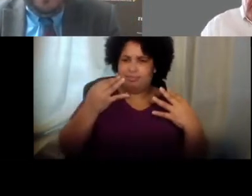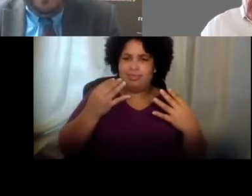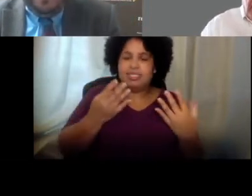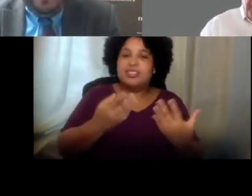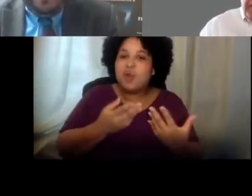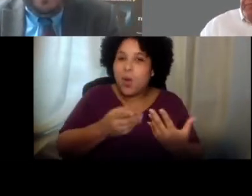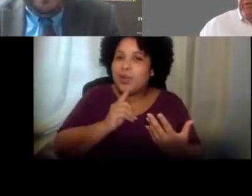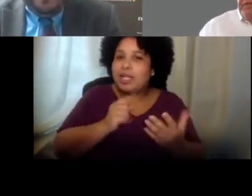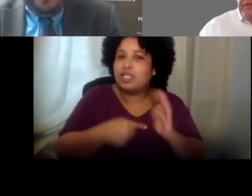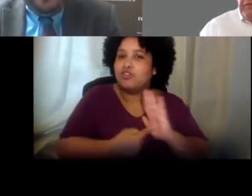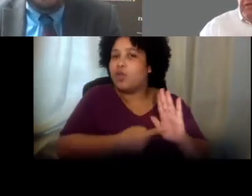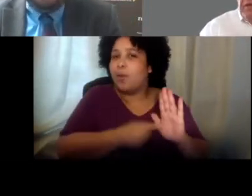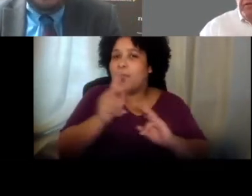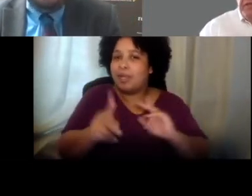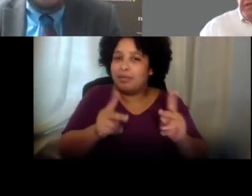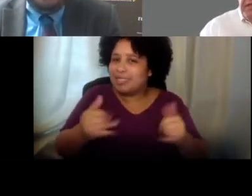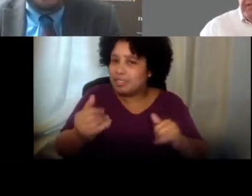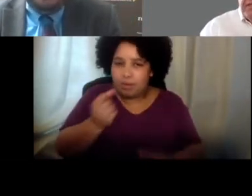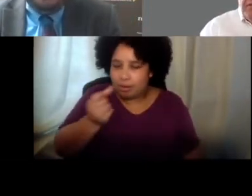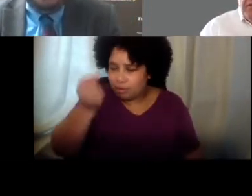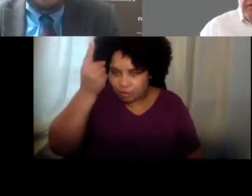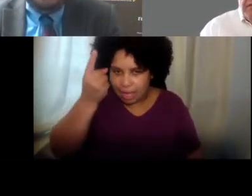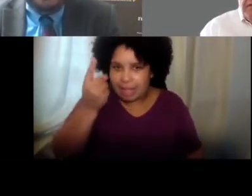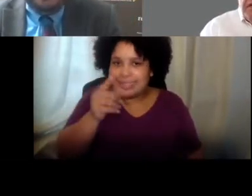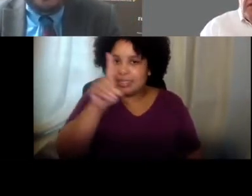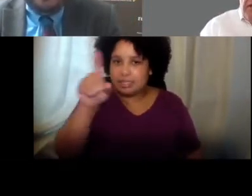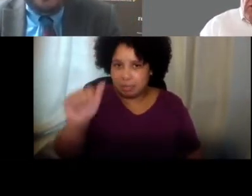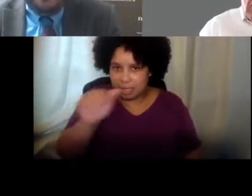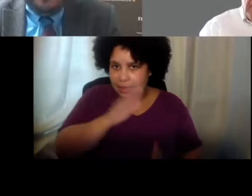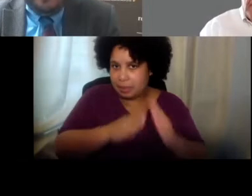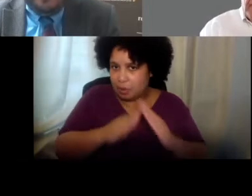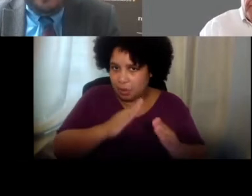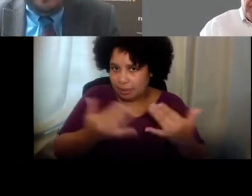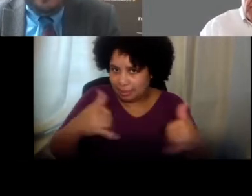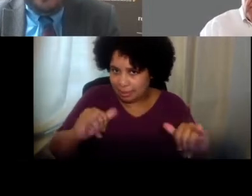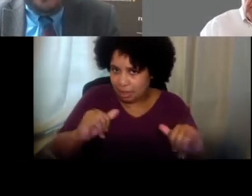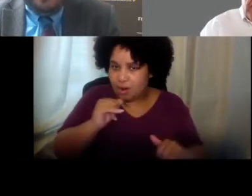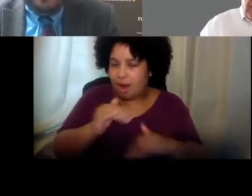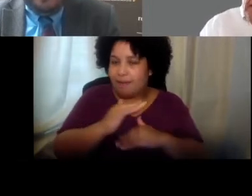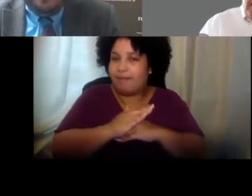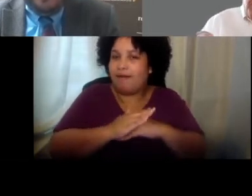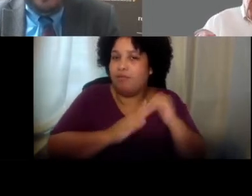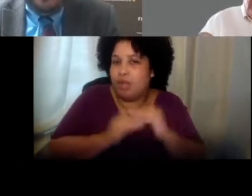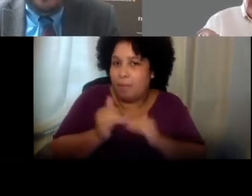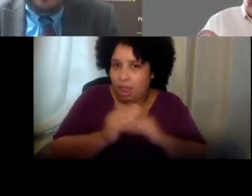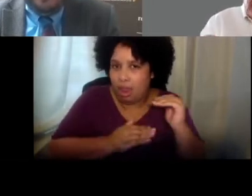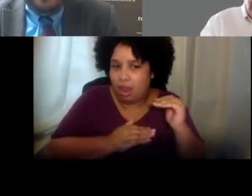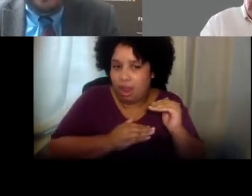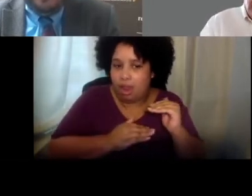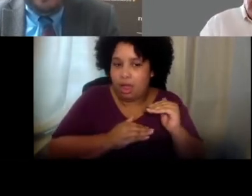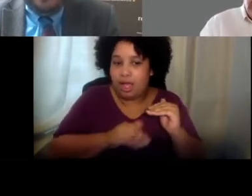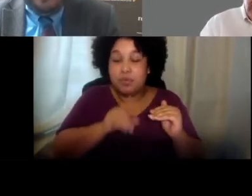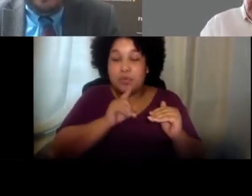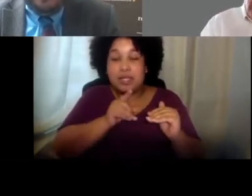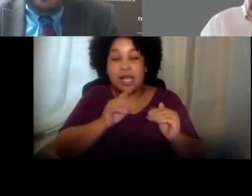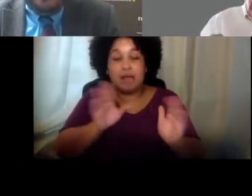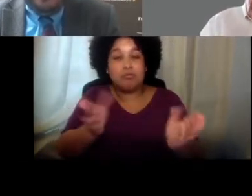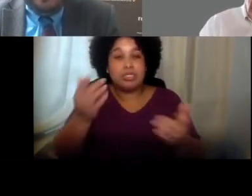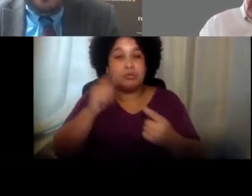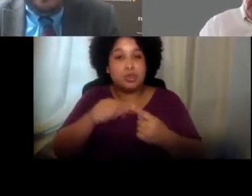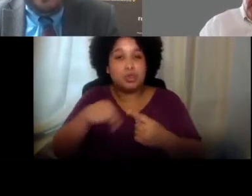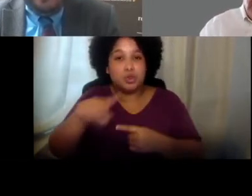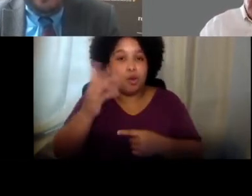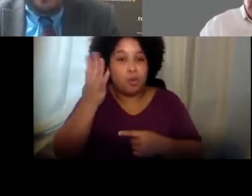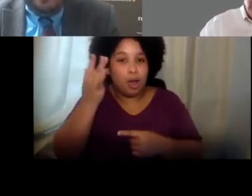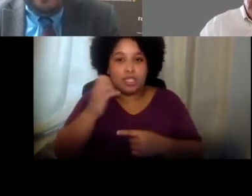that people still don't understand the disability community or are not comfortable with. And I point this out to you to say,